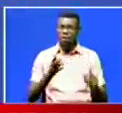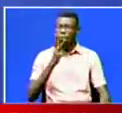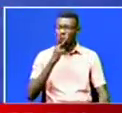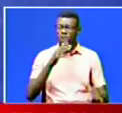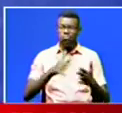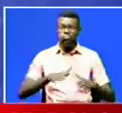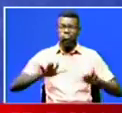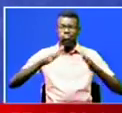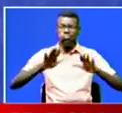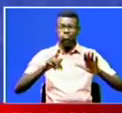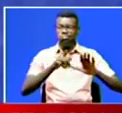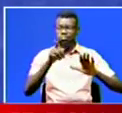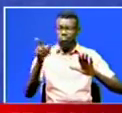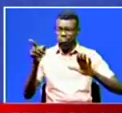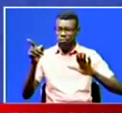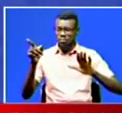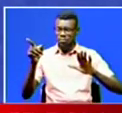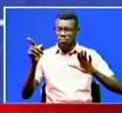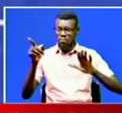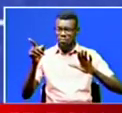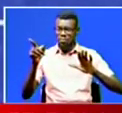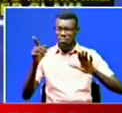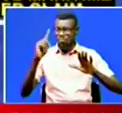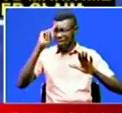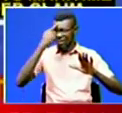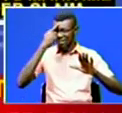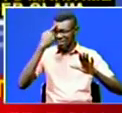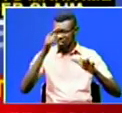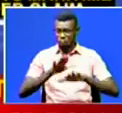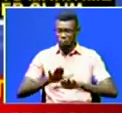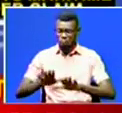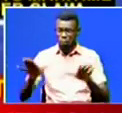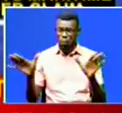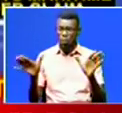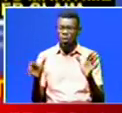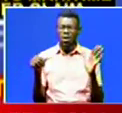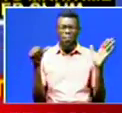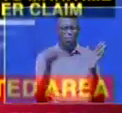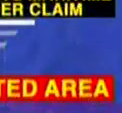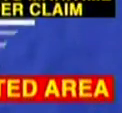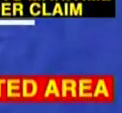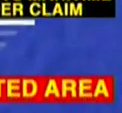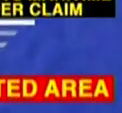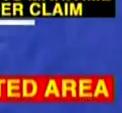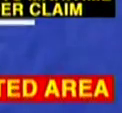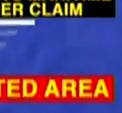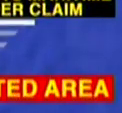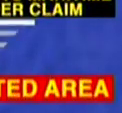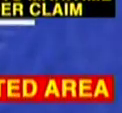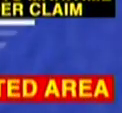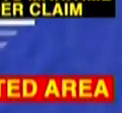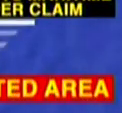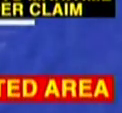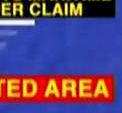within this triangular-shaped space in the Indian Ocean could have easily concealed heavy political undercurrents, blowing from